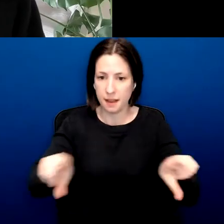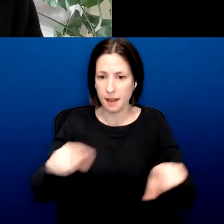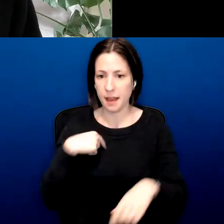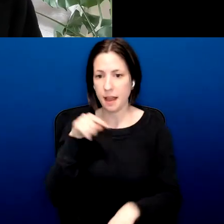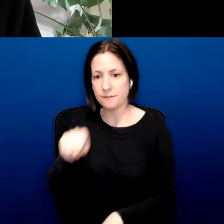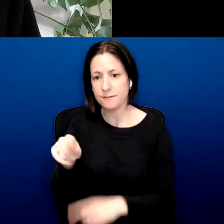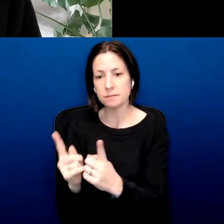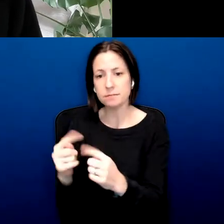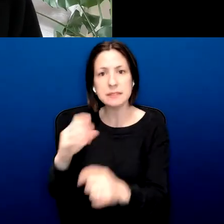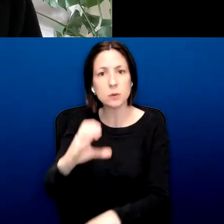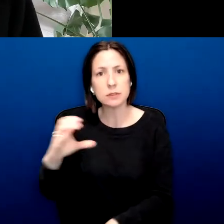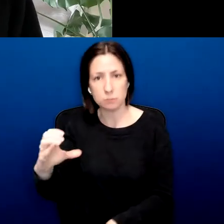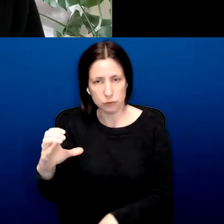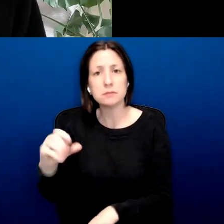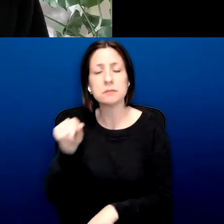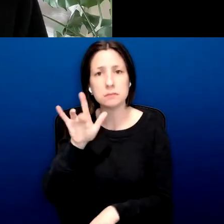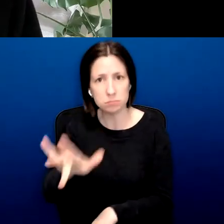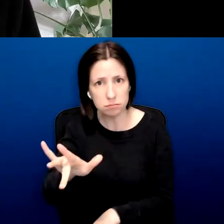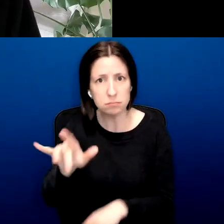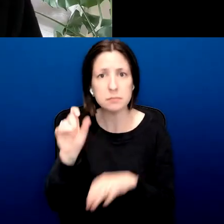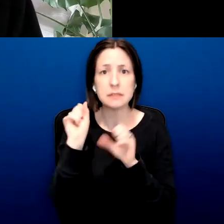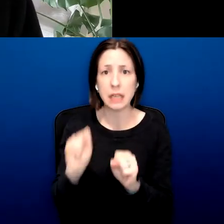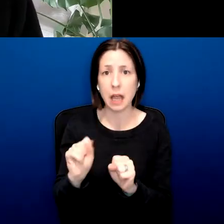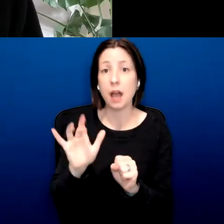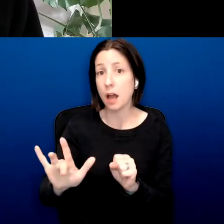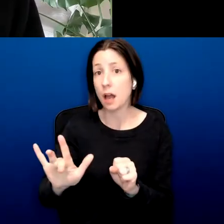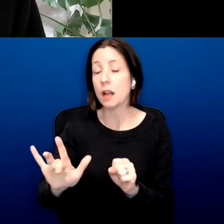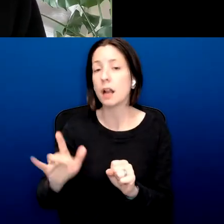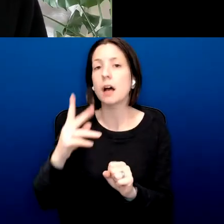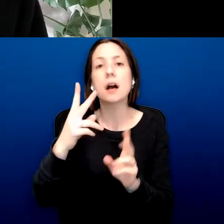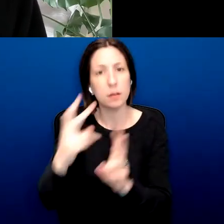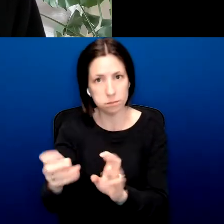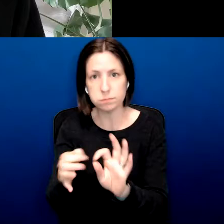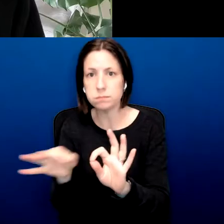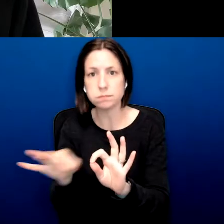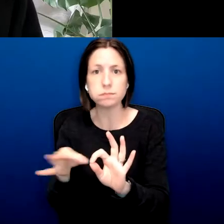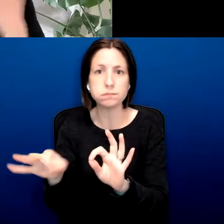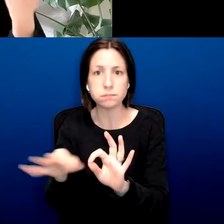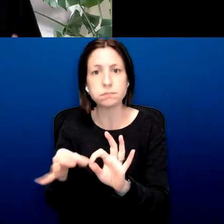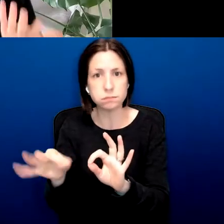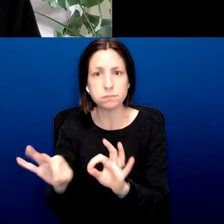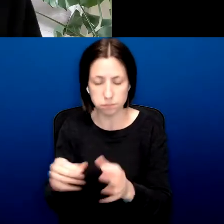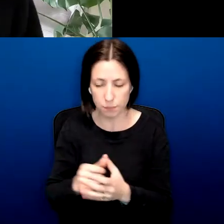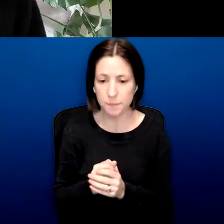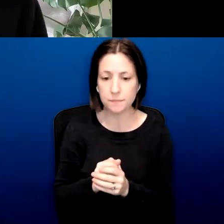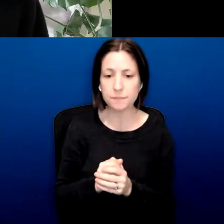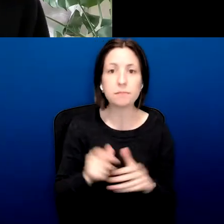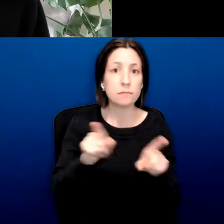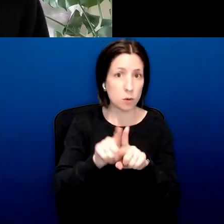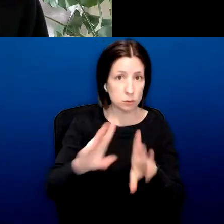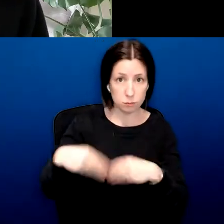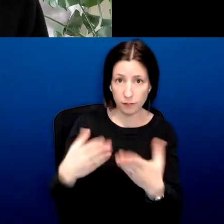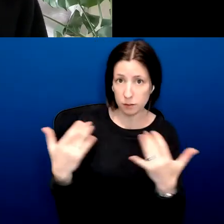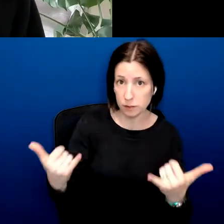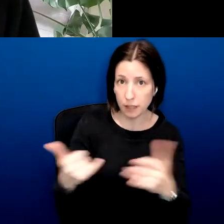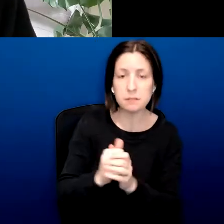available for the series, and you can enable that through selecting the CC button to enable live captioning. We also have two ASL interpreters